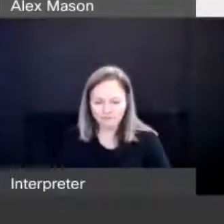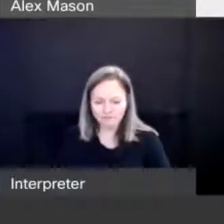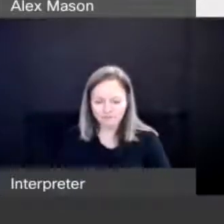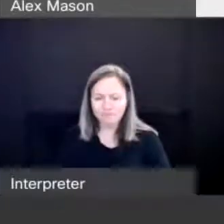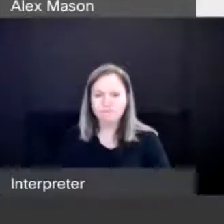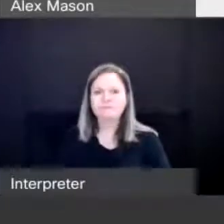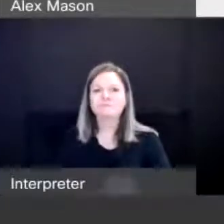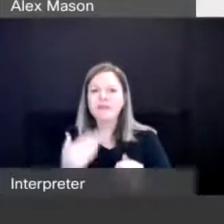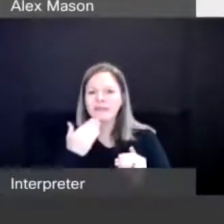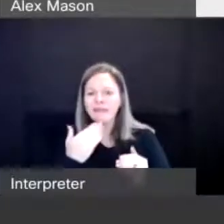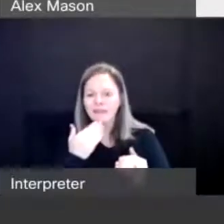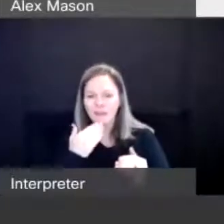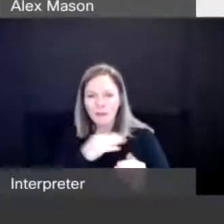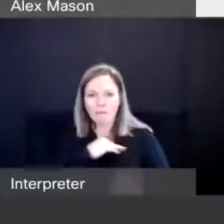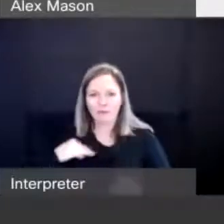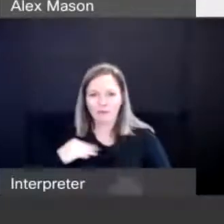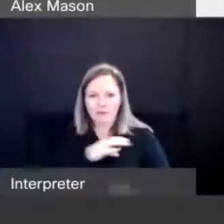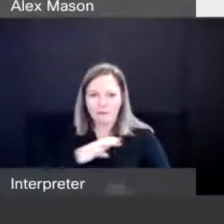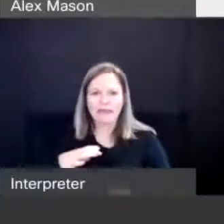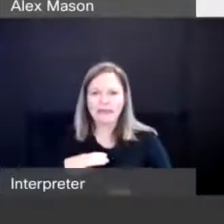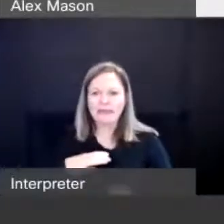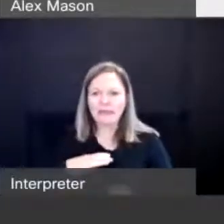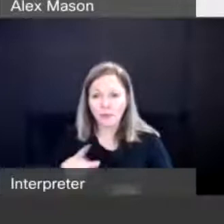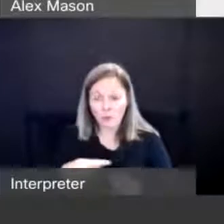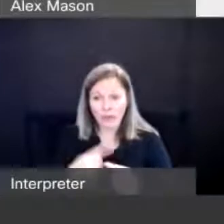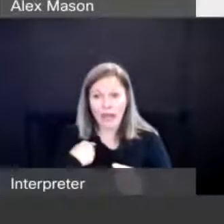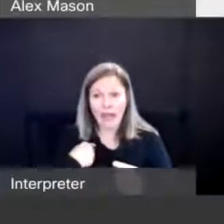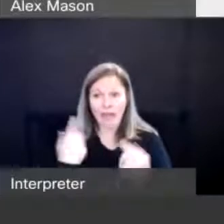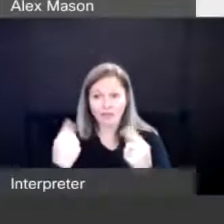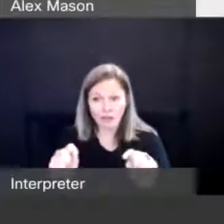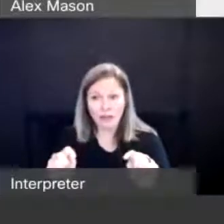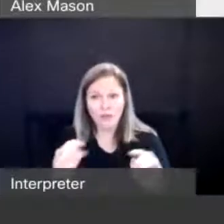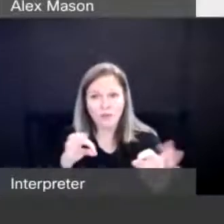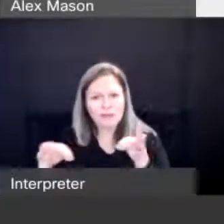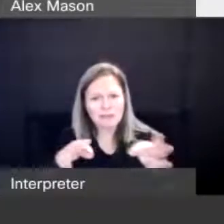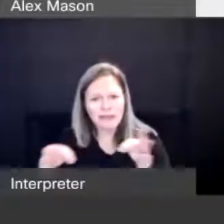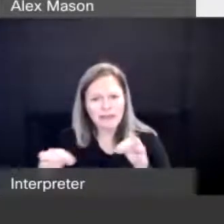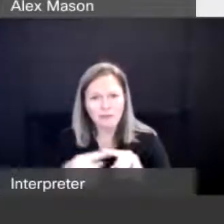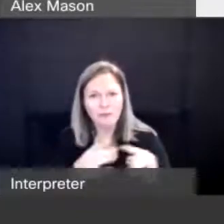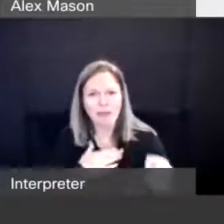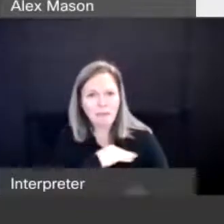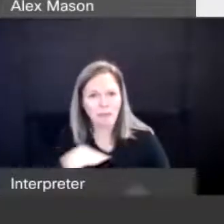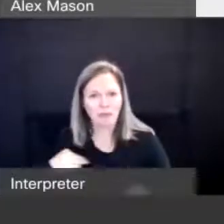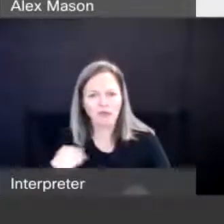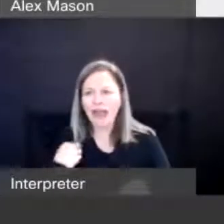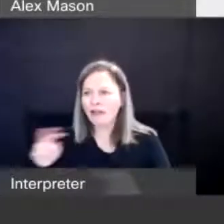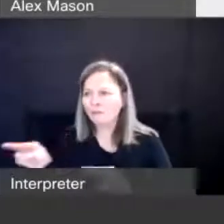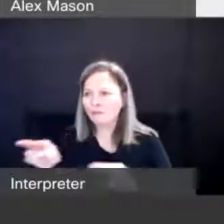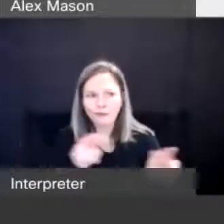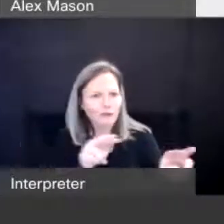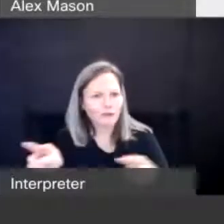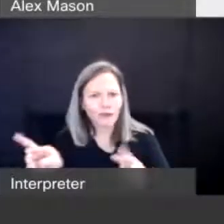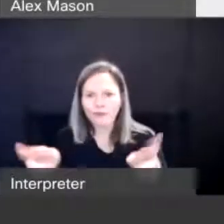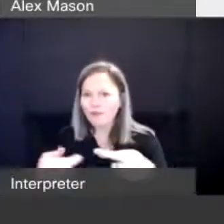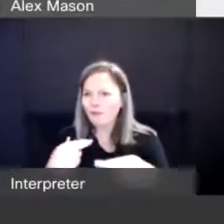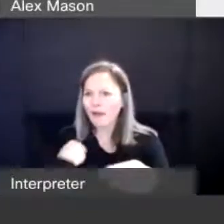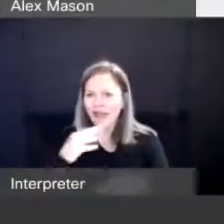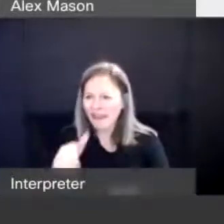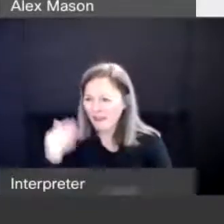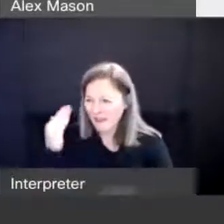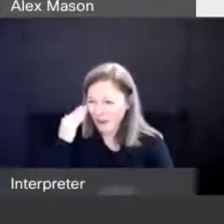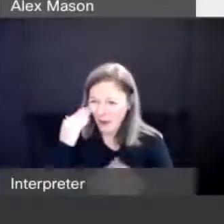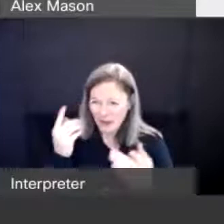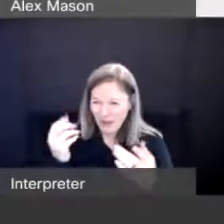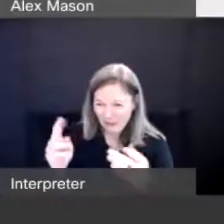Thank you very much. Members of the committee, when I try to explain things like this to my members and I look around a room like this, I never know whether people